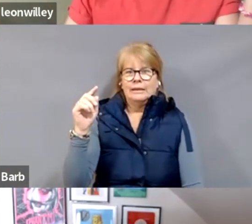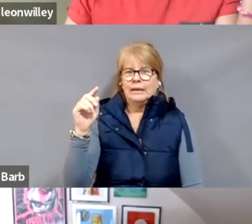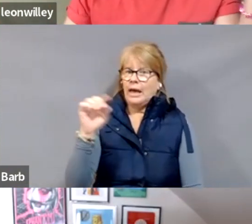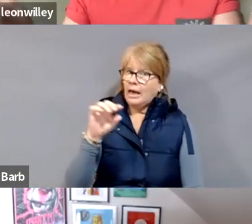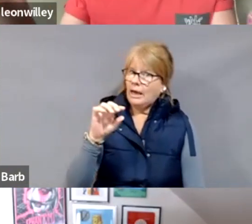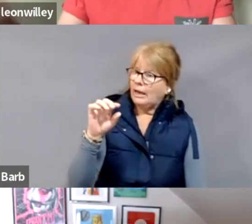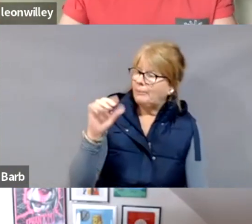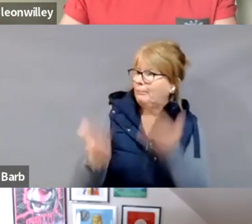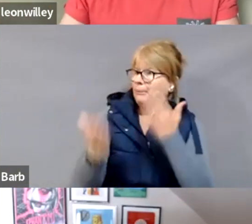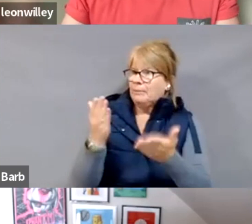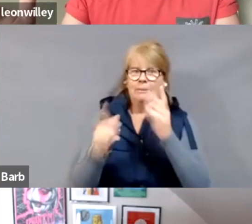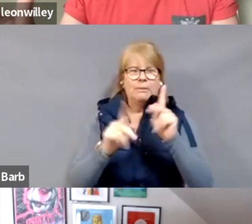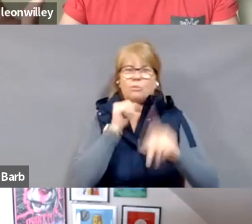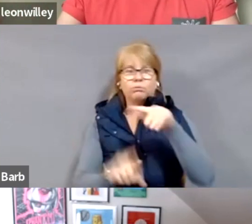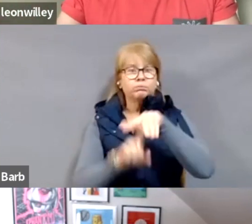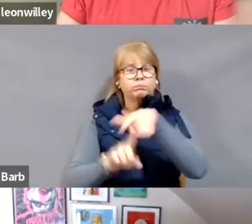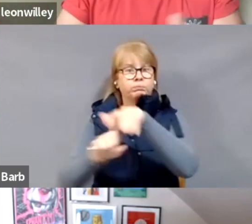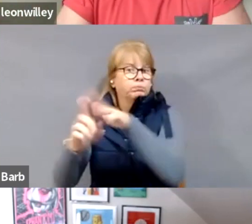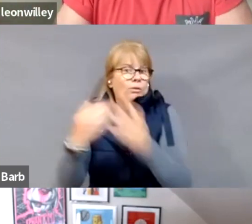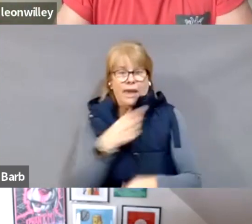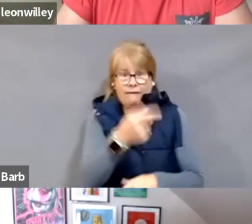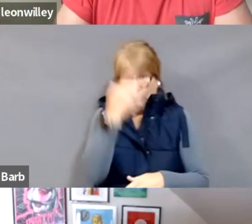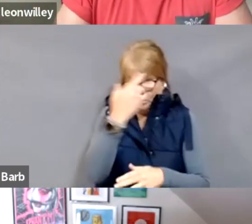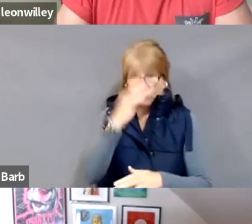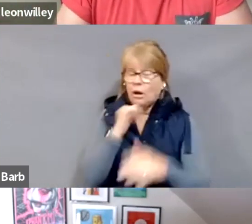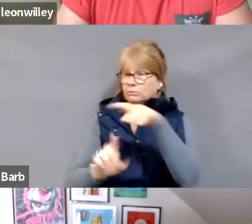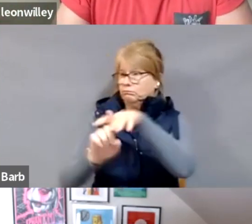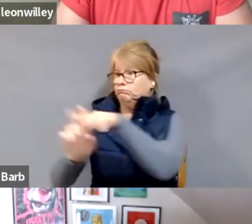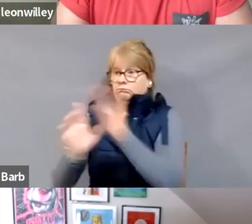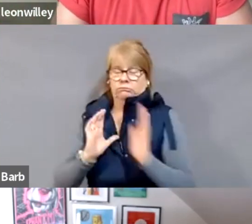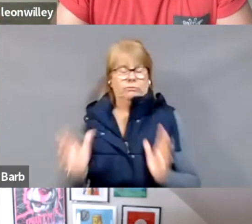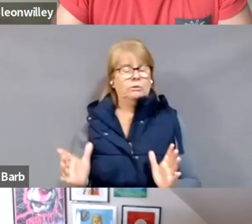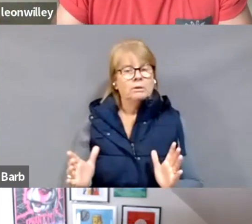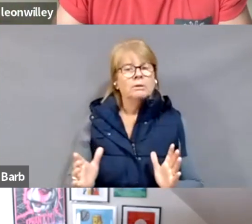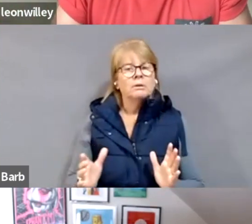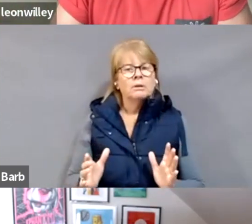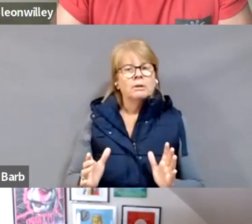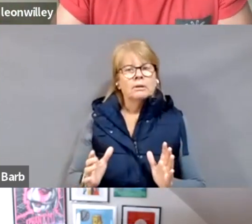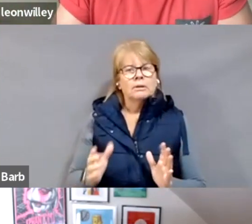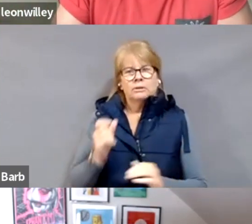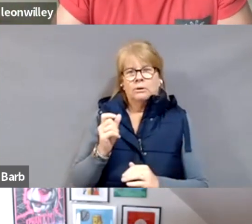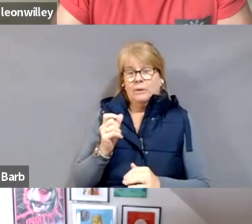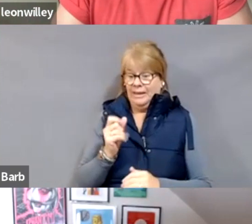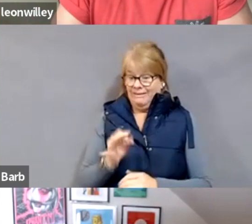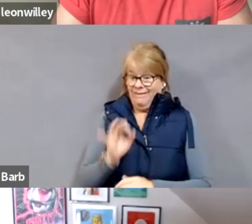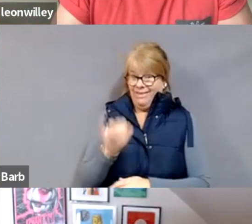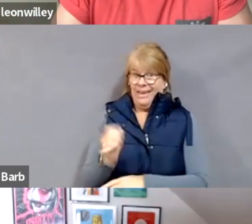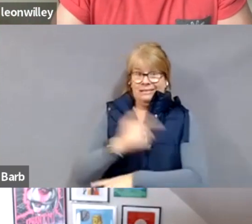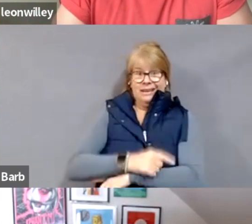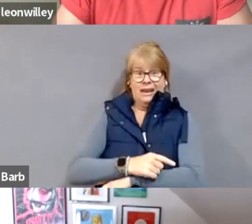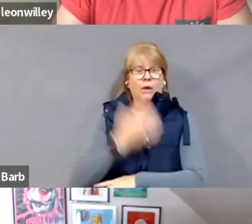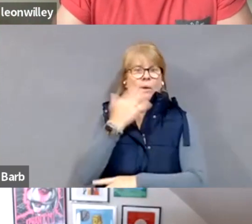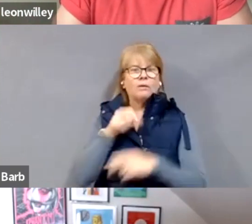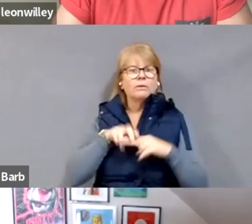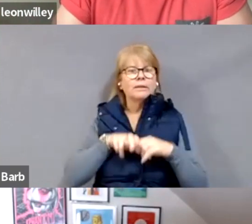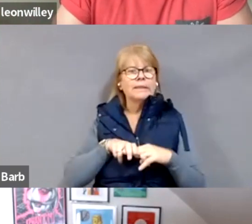can't be there. And it's all logical and all legitimate. So if I'm not doing anything that day, I might as well sit in the lobby.